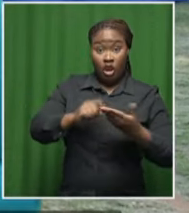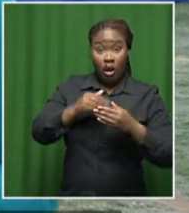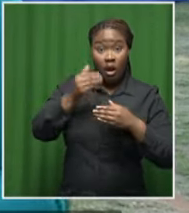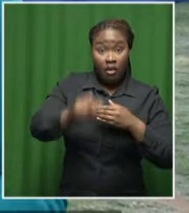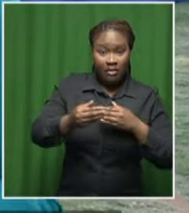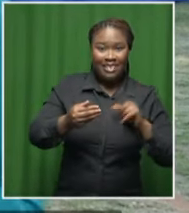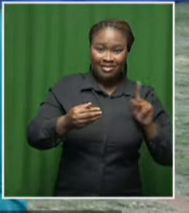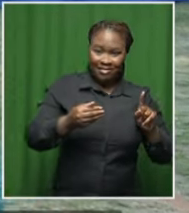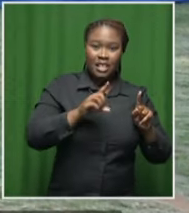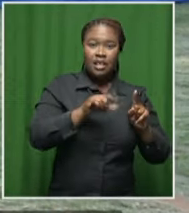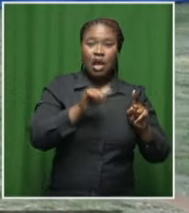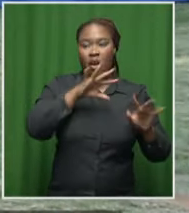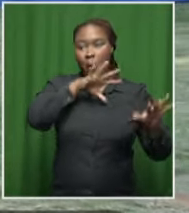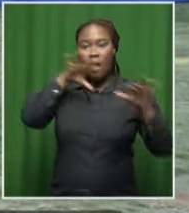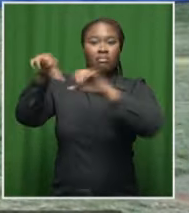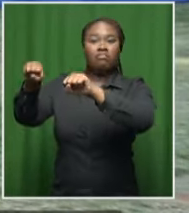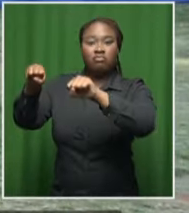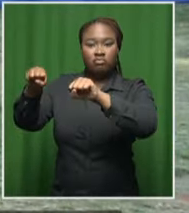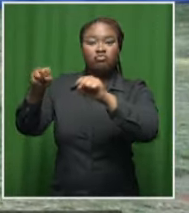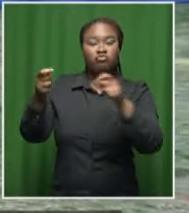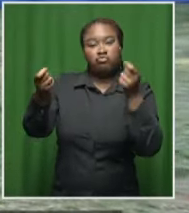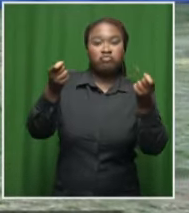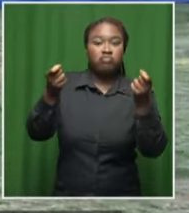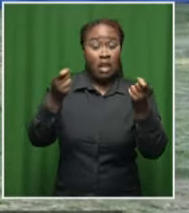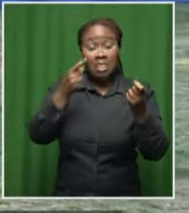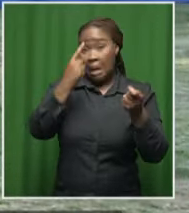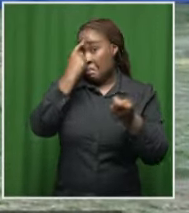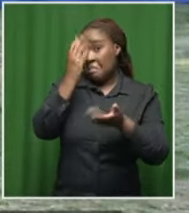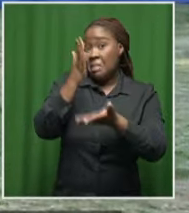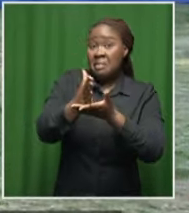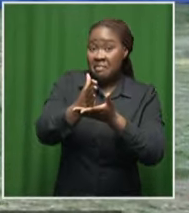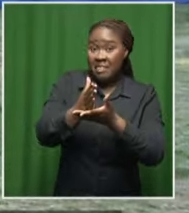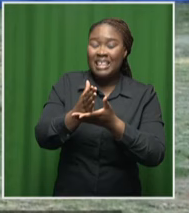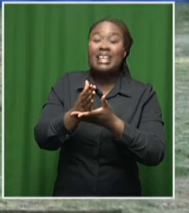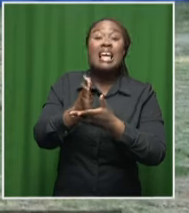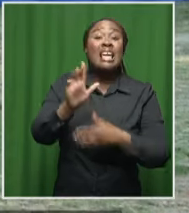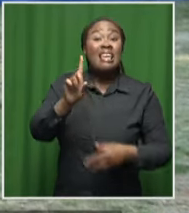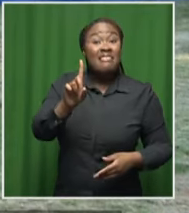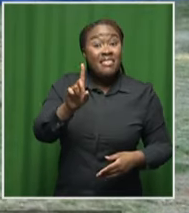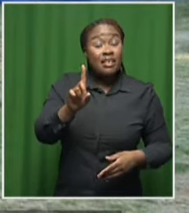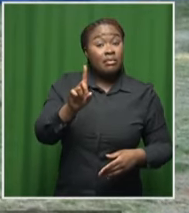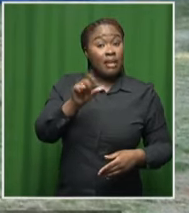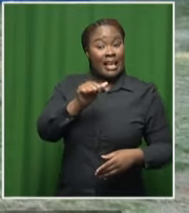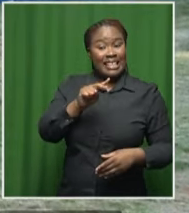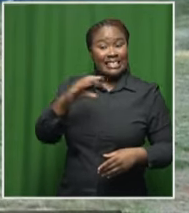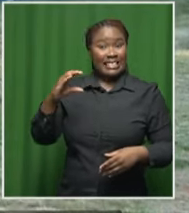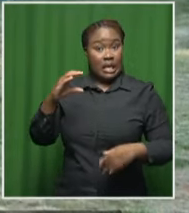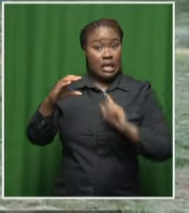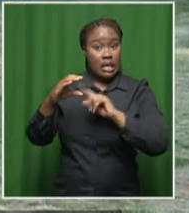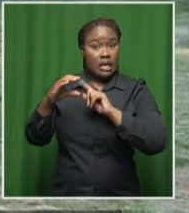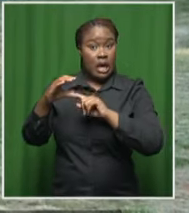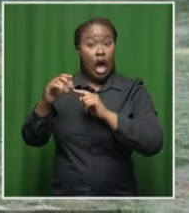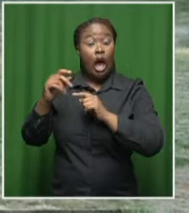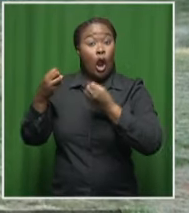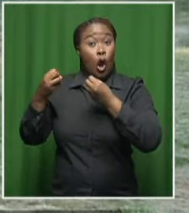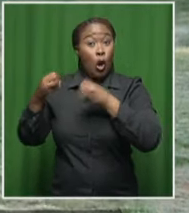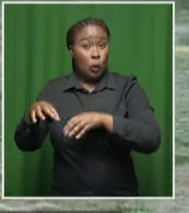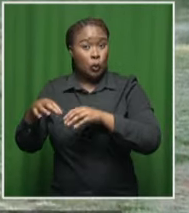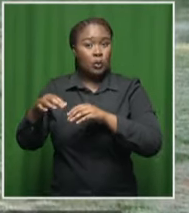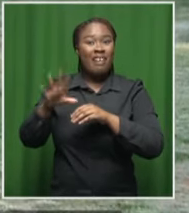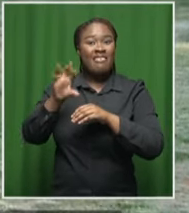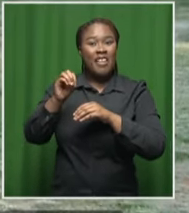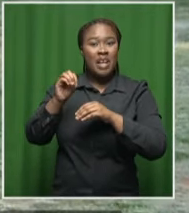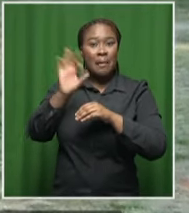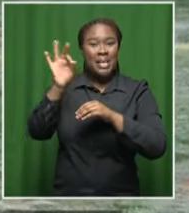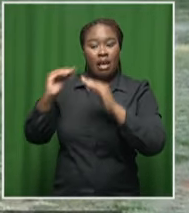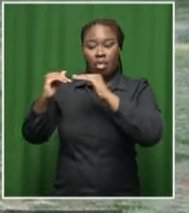be, the governing party if they manage to unseat the governing ANC. And don't forget, the DA